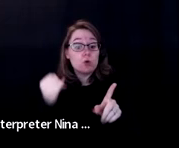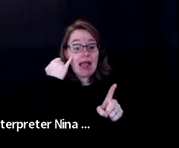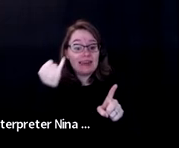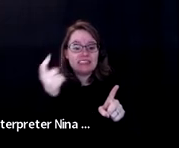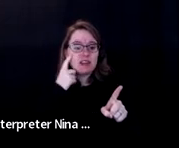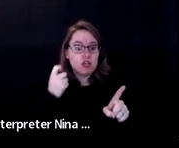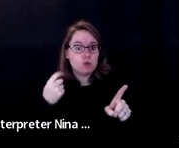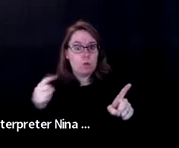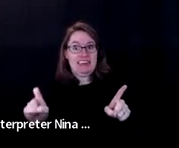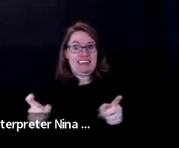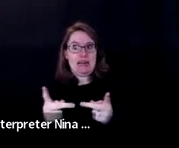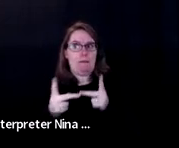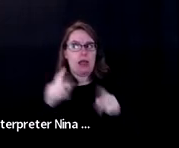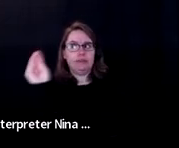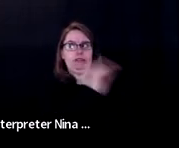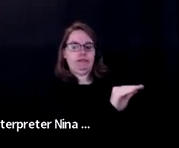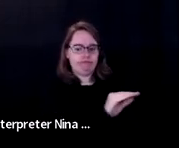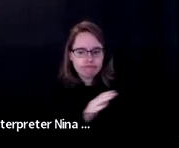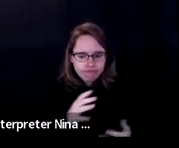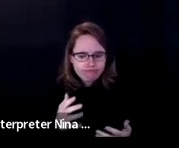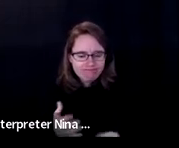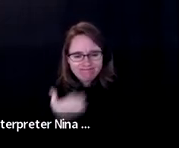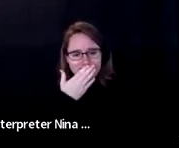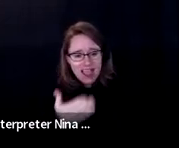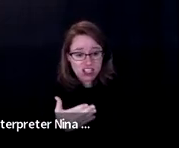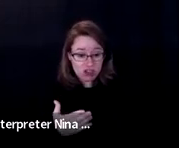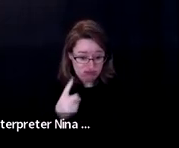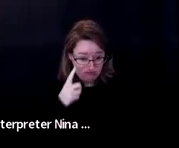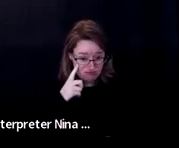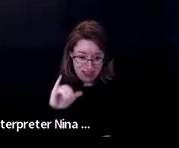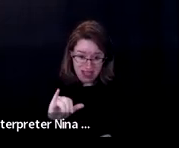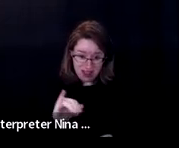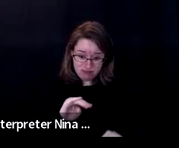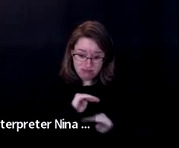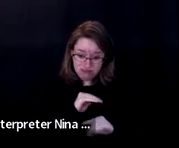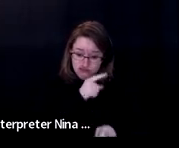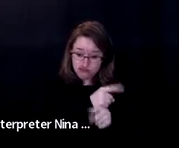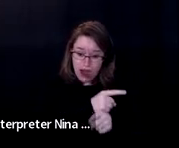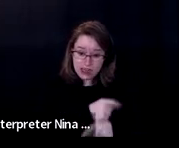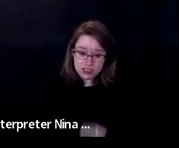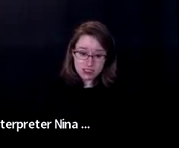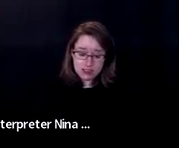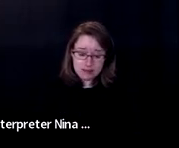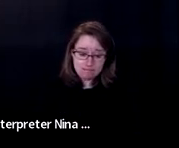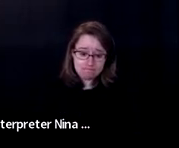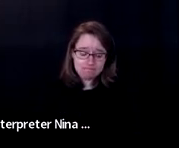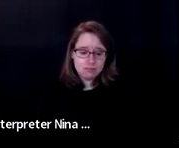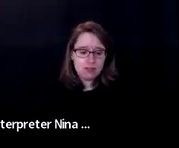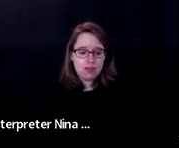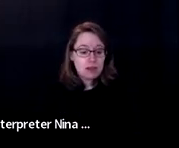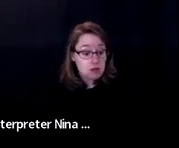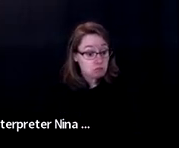So thanks for helping us walk through that. Do you think that captures it right, how we moved them around, Marcus? Yeah.